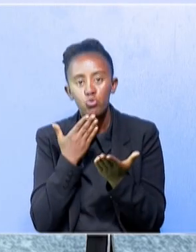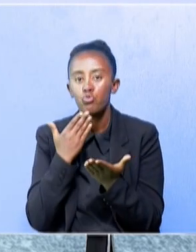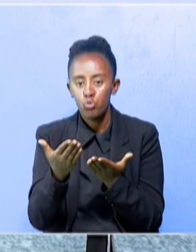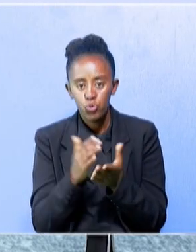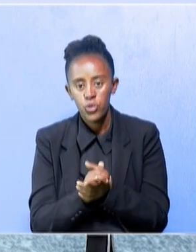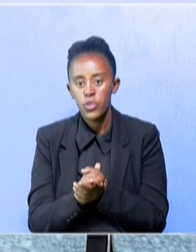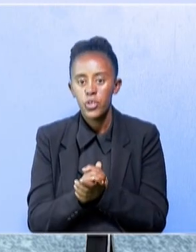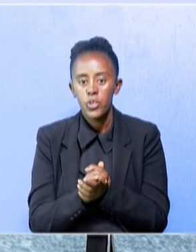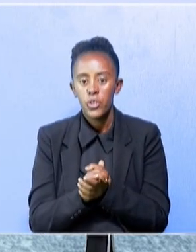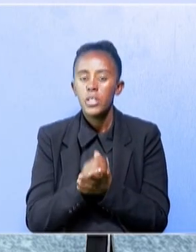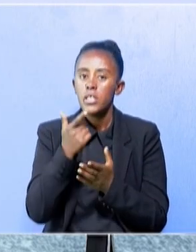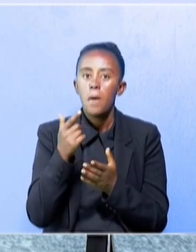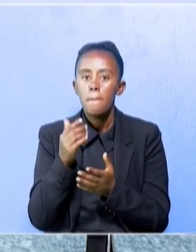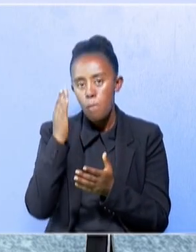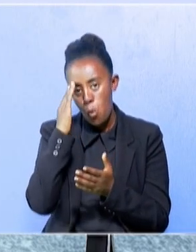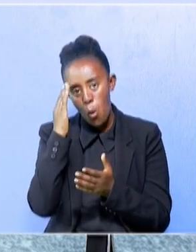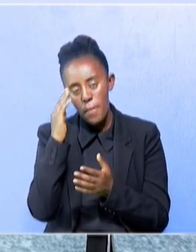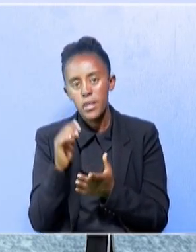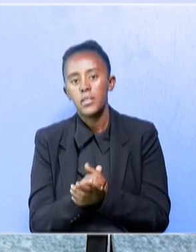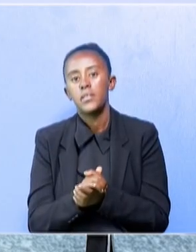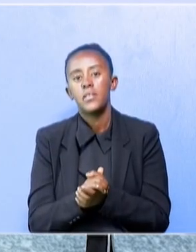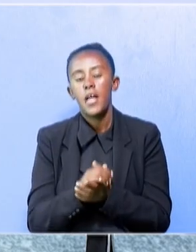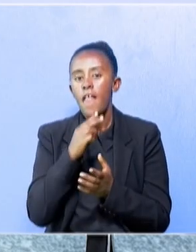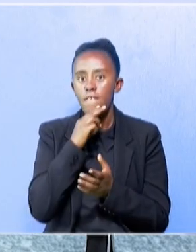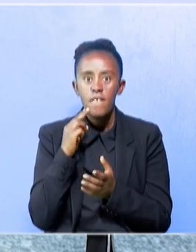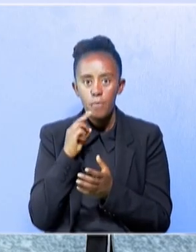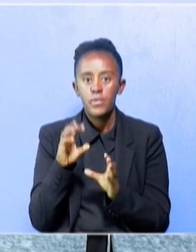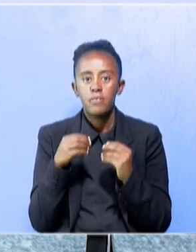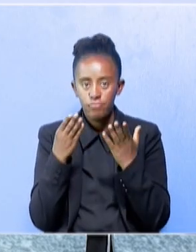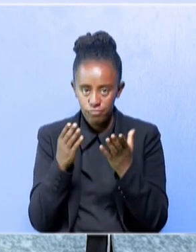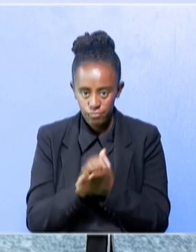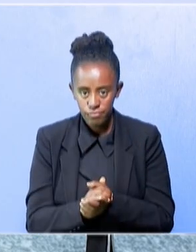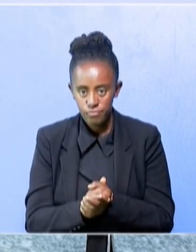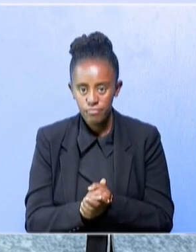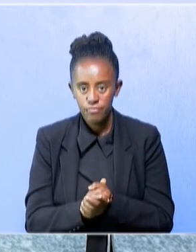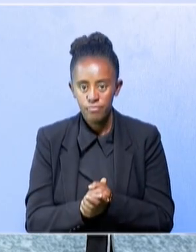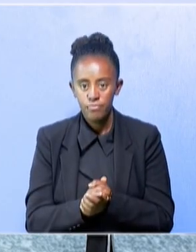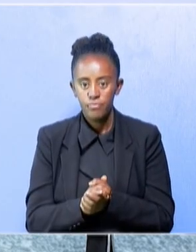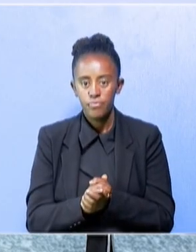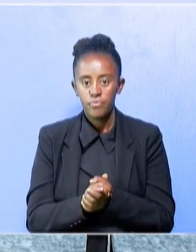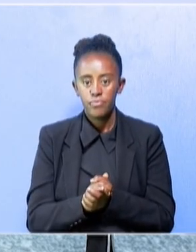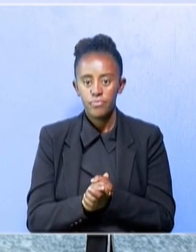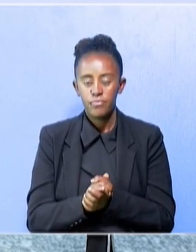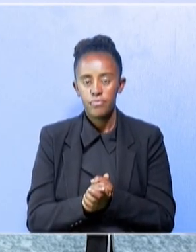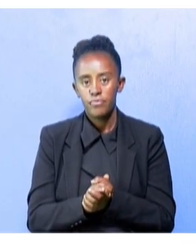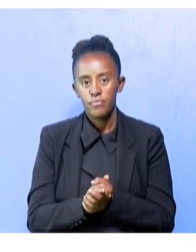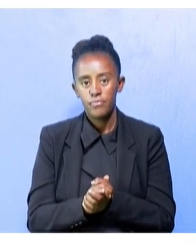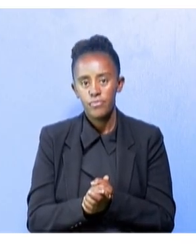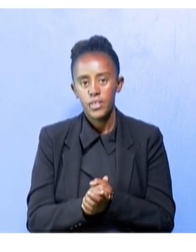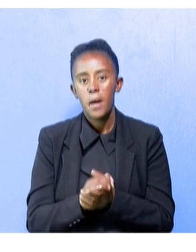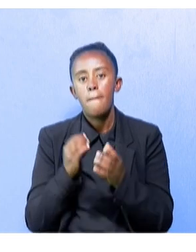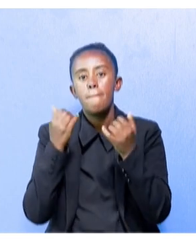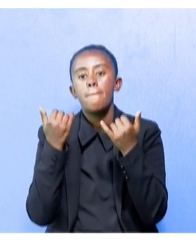I would like to give you some common verbs. Yeah? Let's go. Play, right?